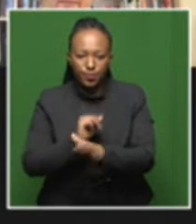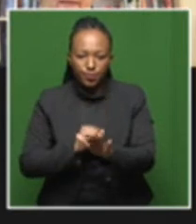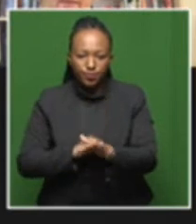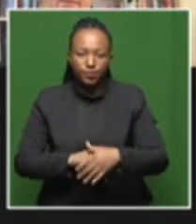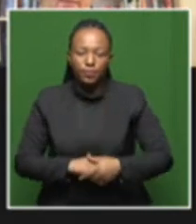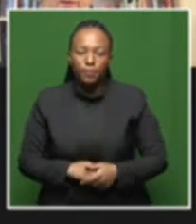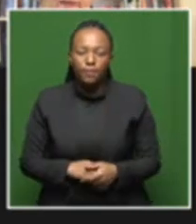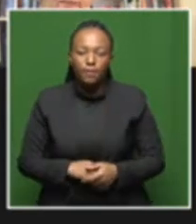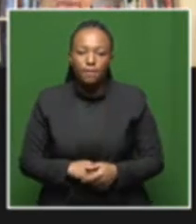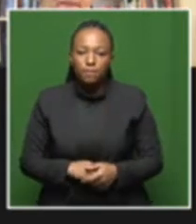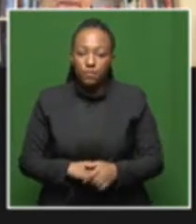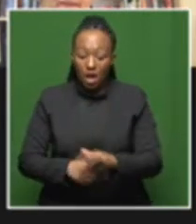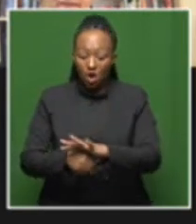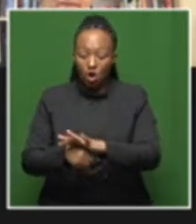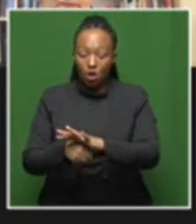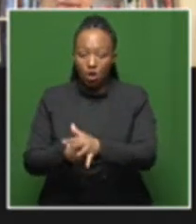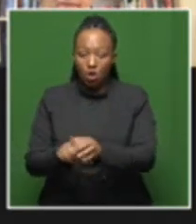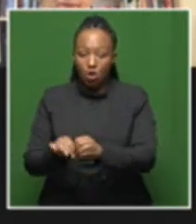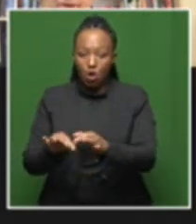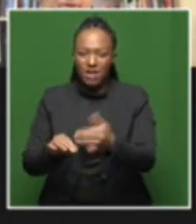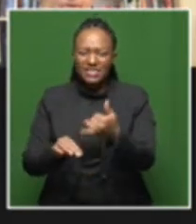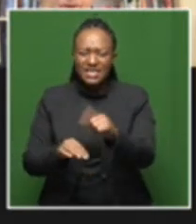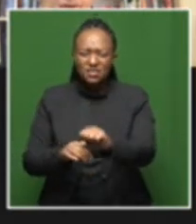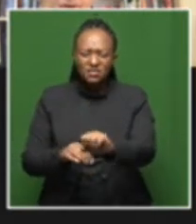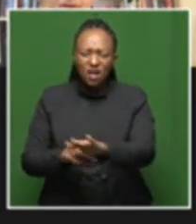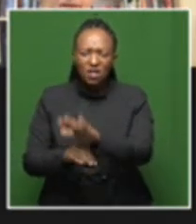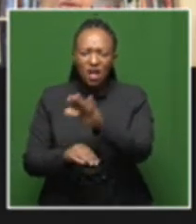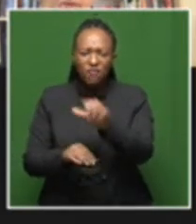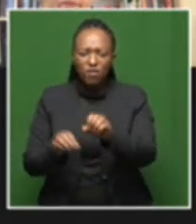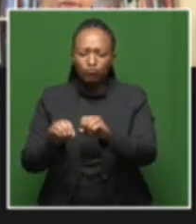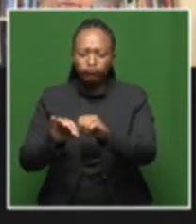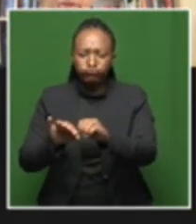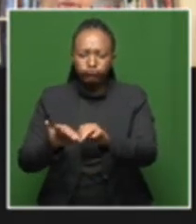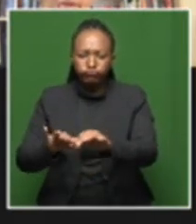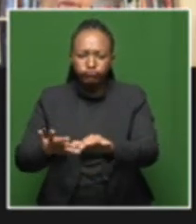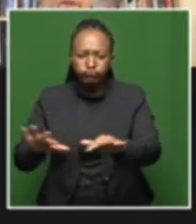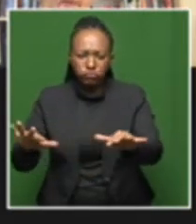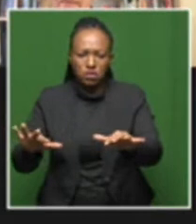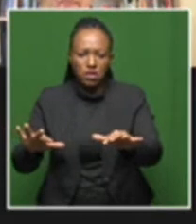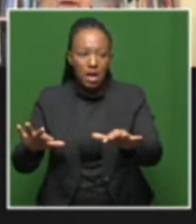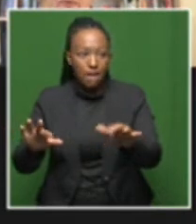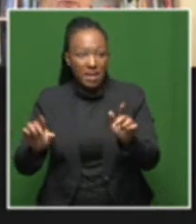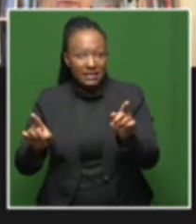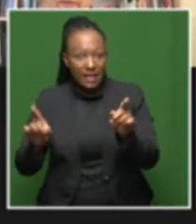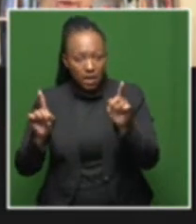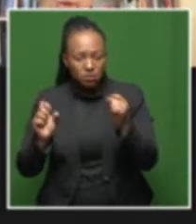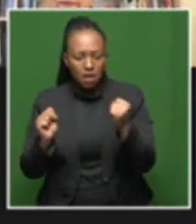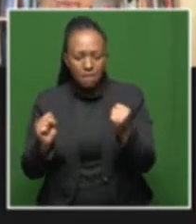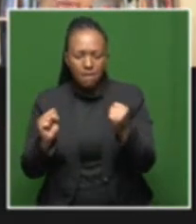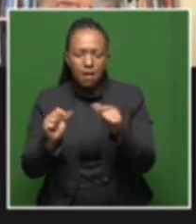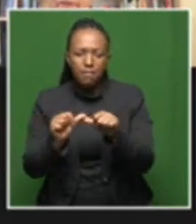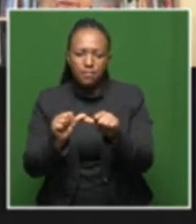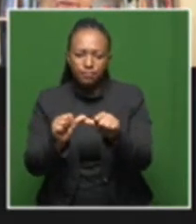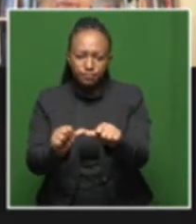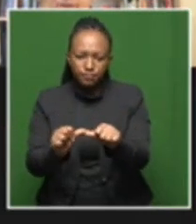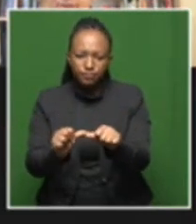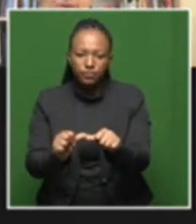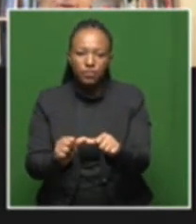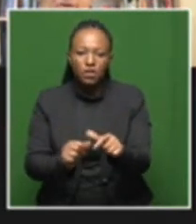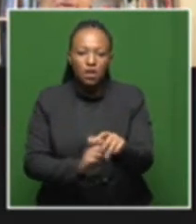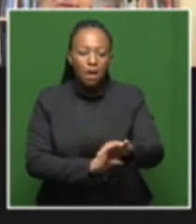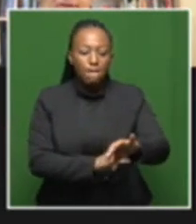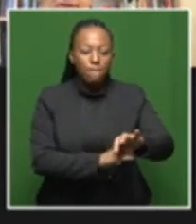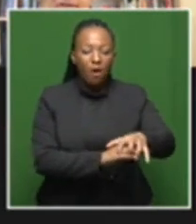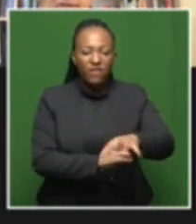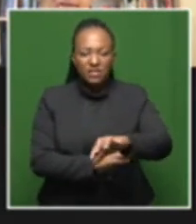The epidemic is still expanding in South Africa. We are not out of the woods. Now, with the other provinces, what we're going